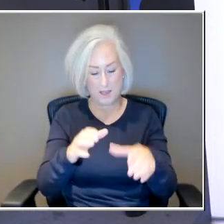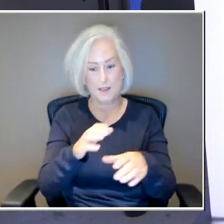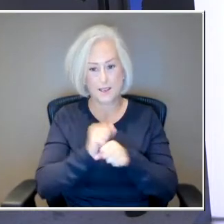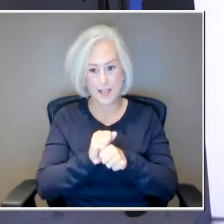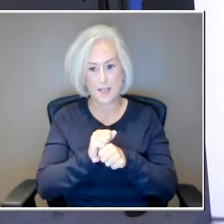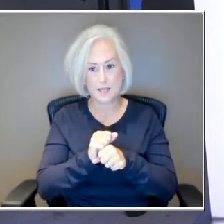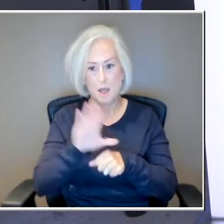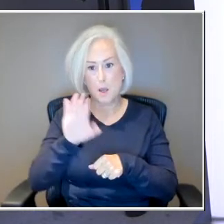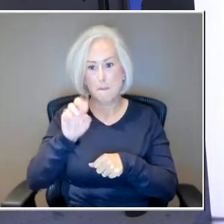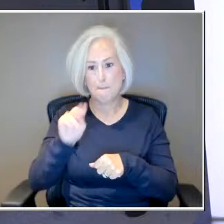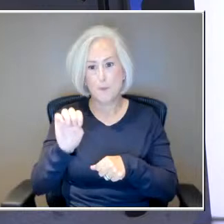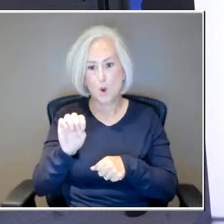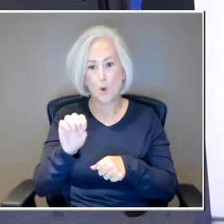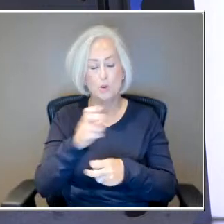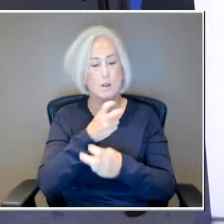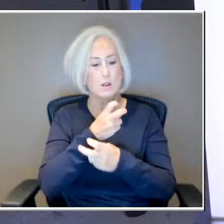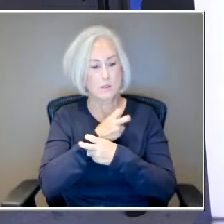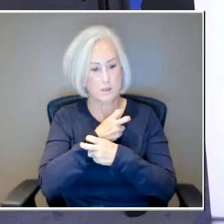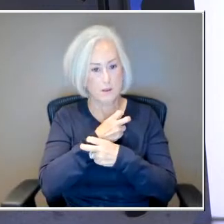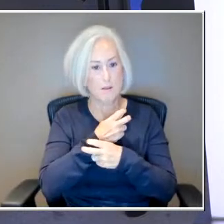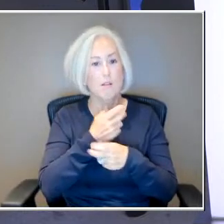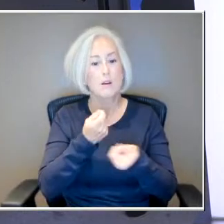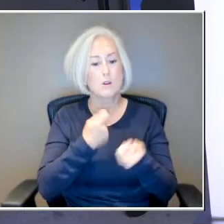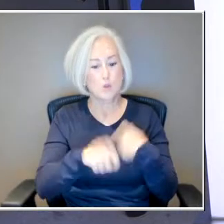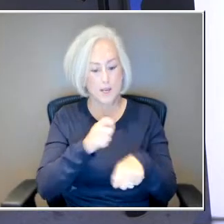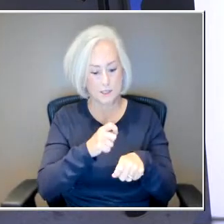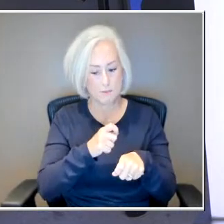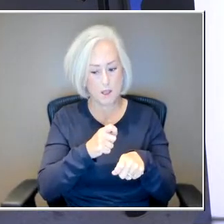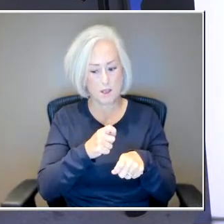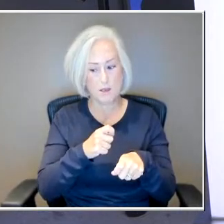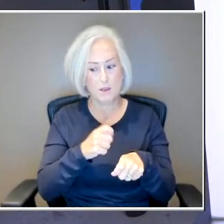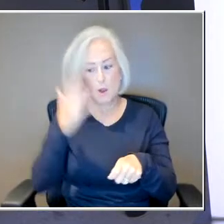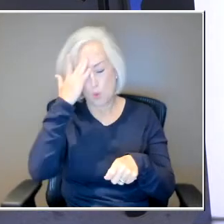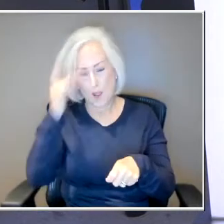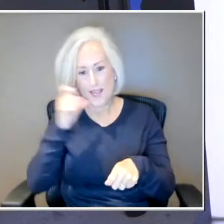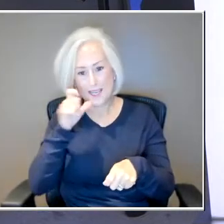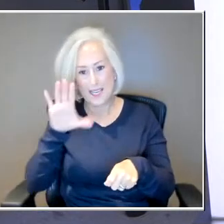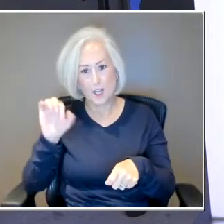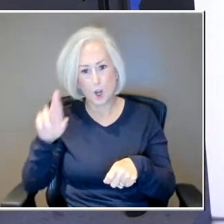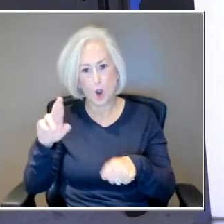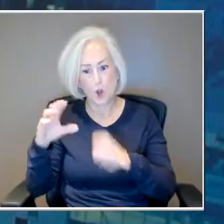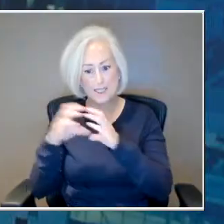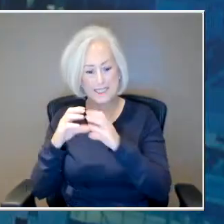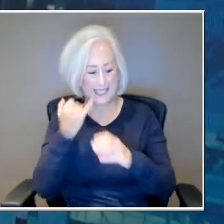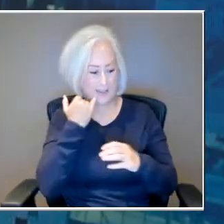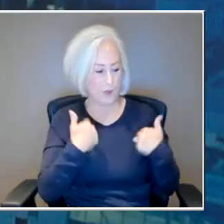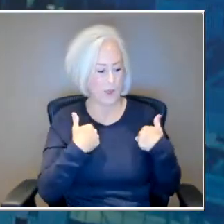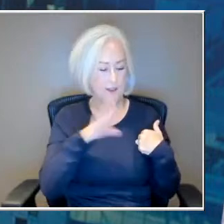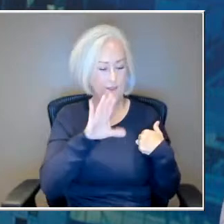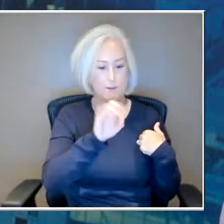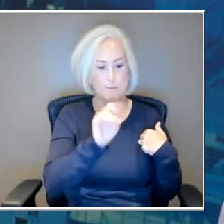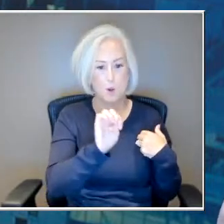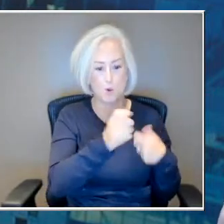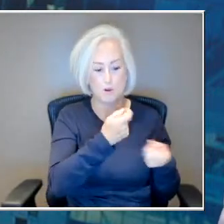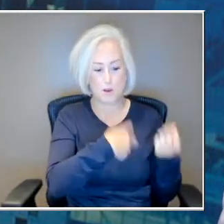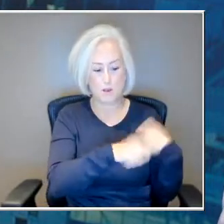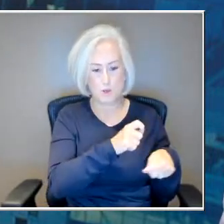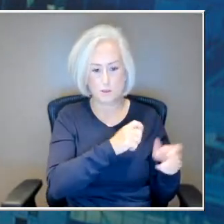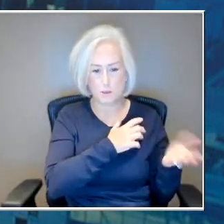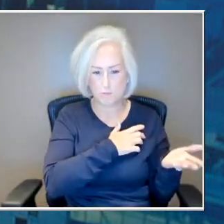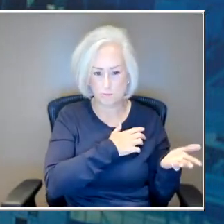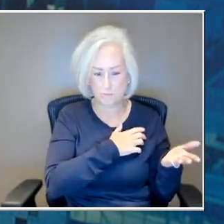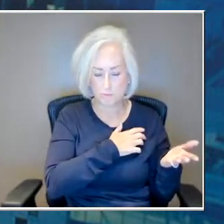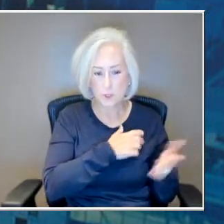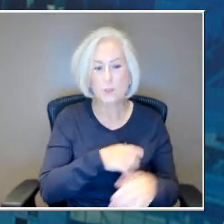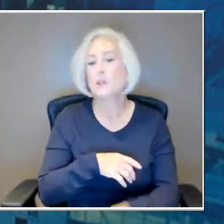new therapy if bone marrow transplantation already exists? Okay, great. So first of all, the difference between bone marrow transplant and CAR